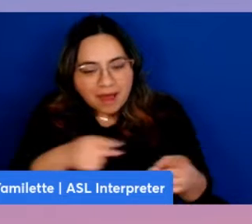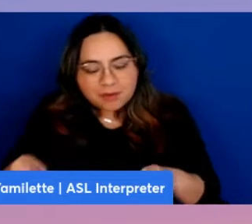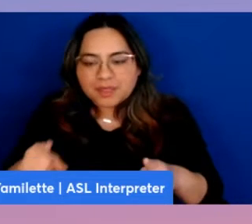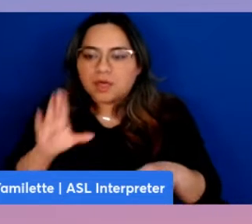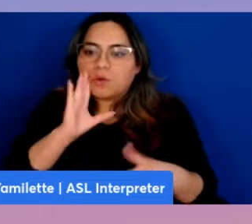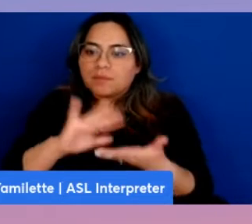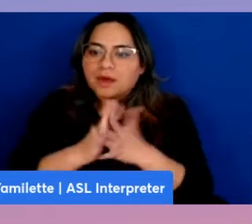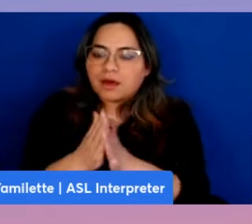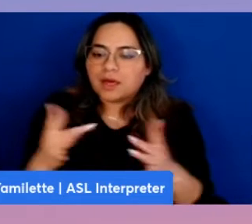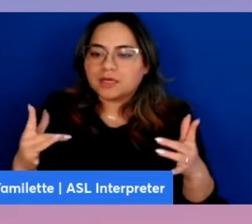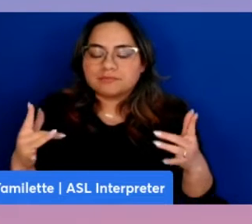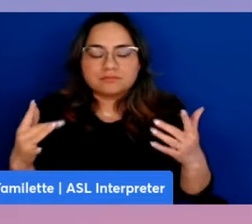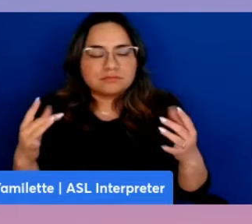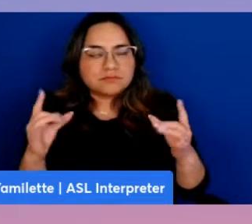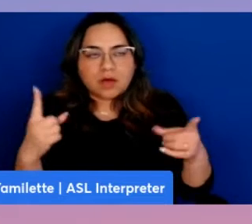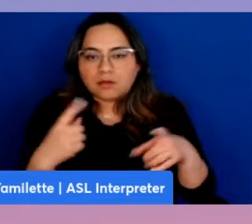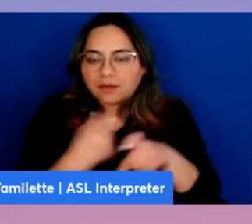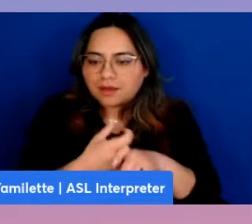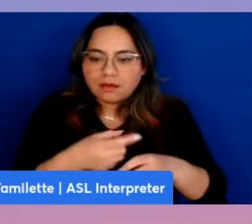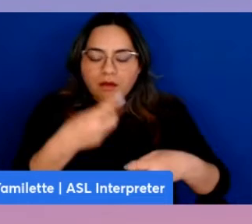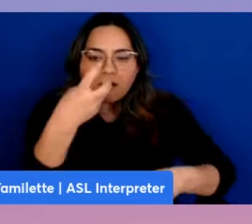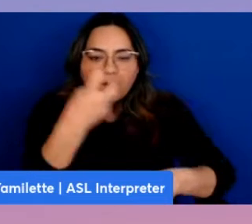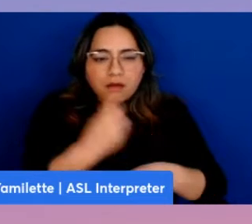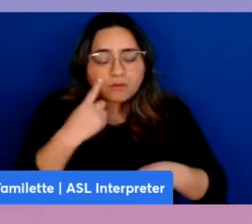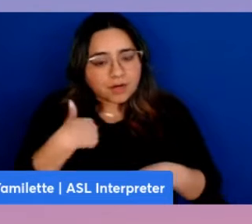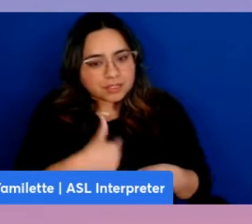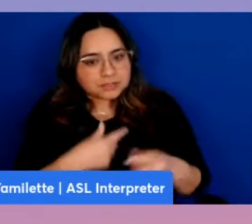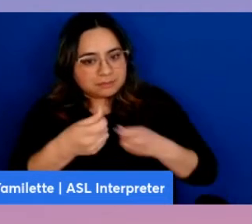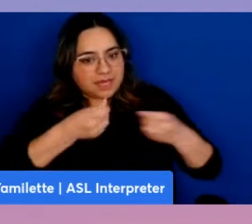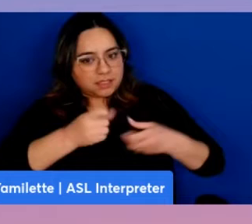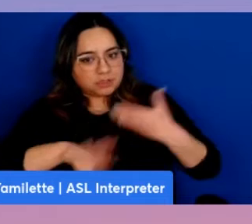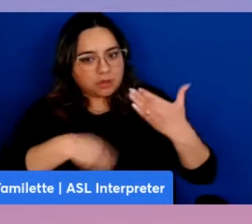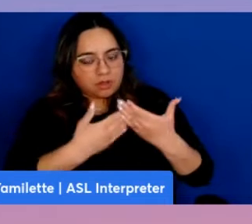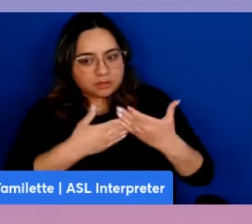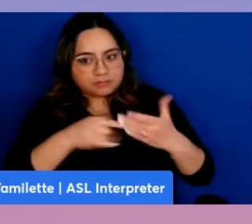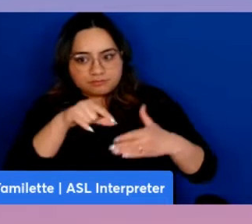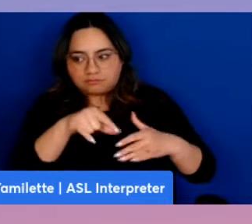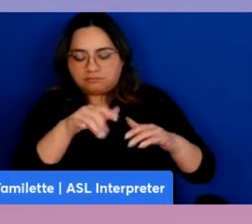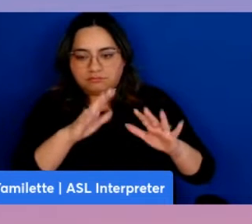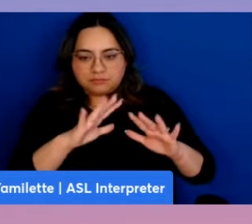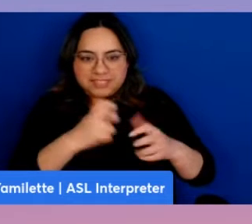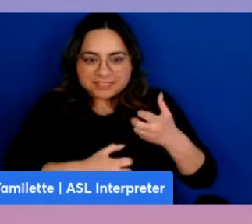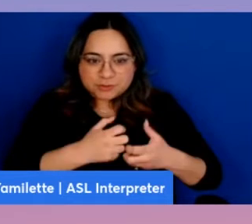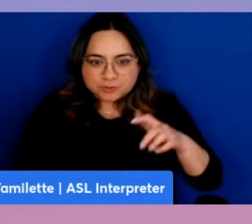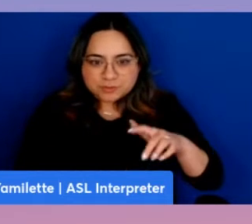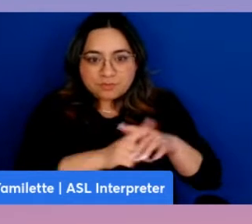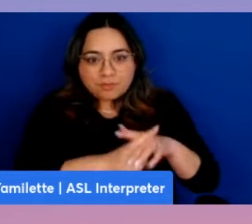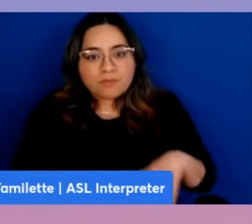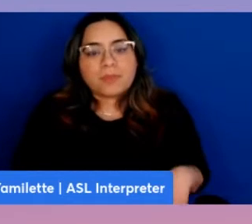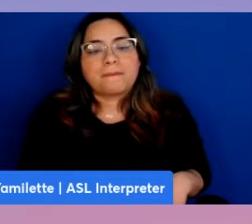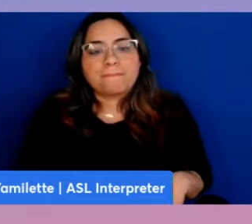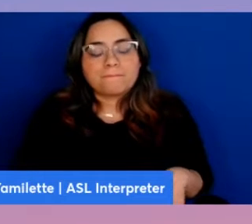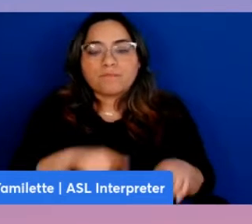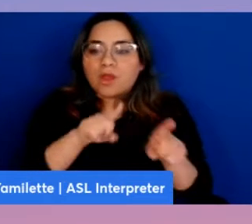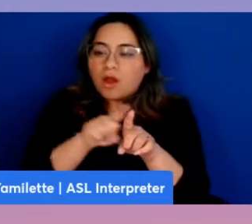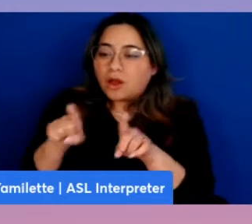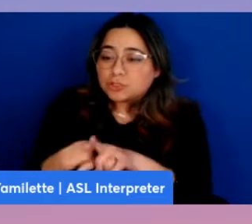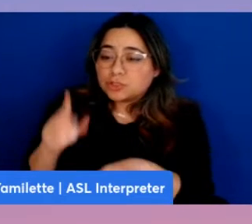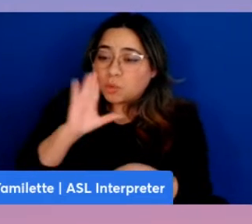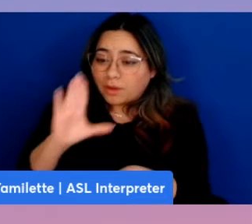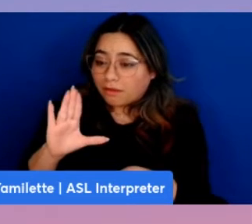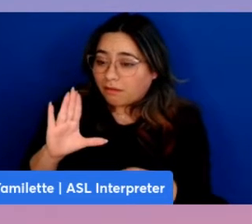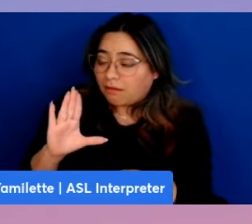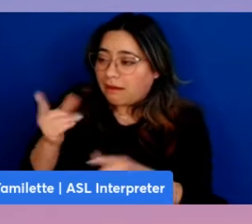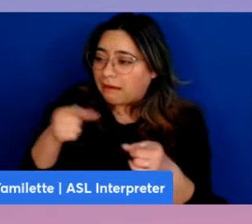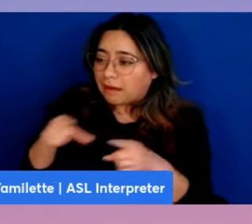to manage and troubleshoot issues. It will also lead to documentation gaps. Documentation might not keep pace with manual